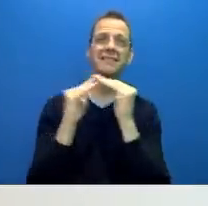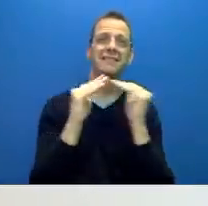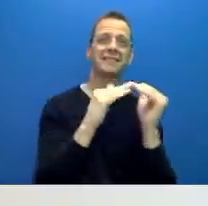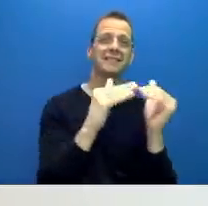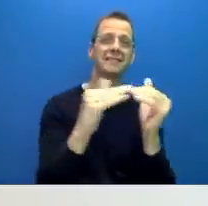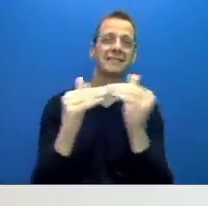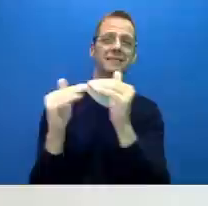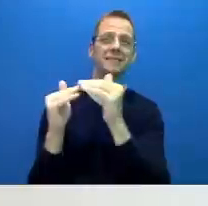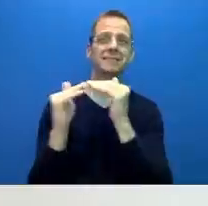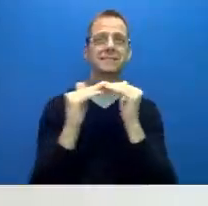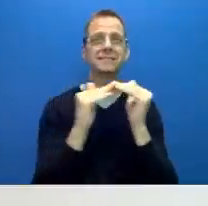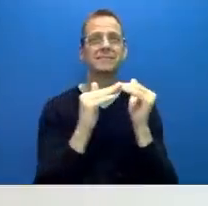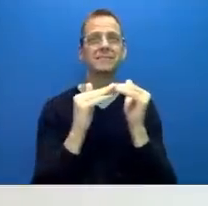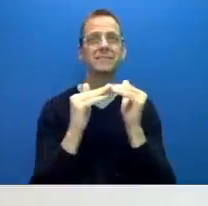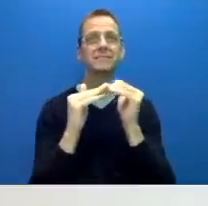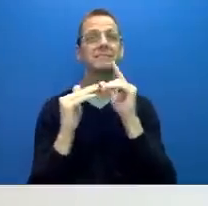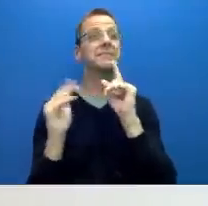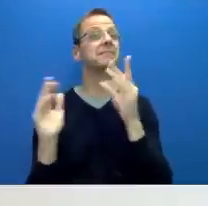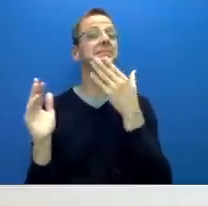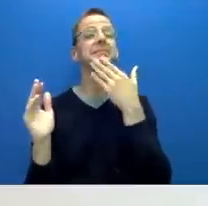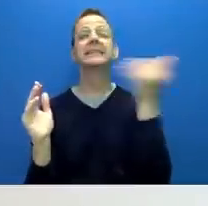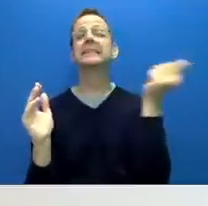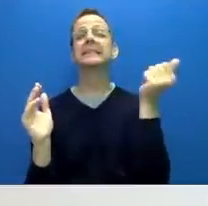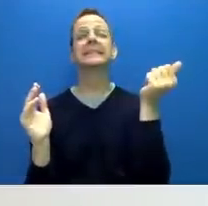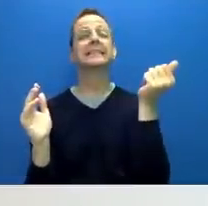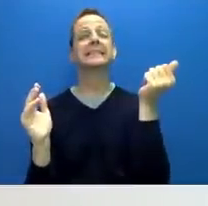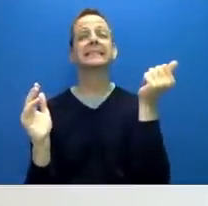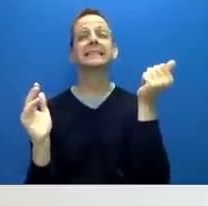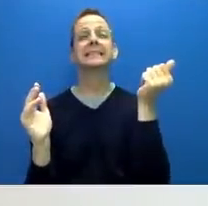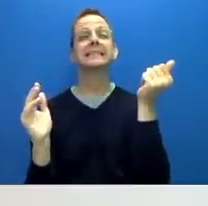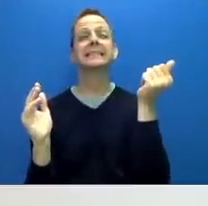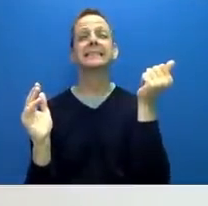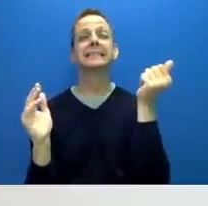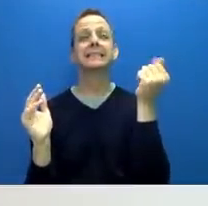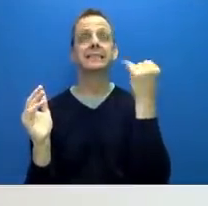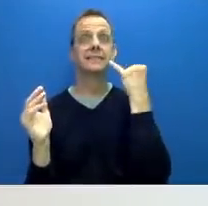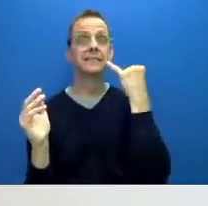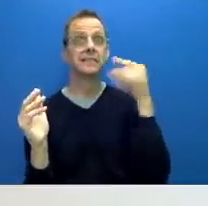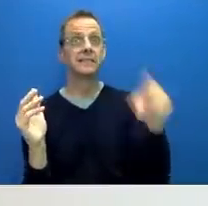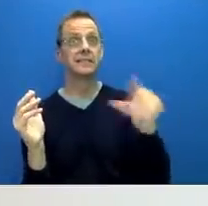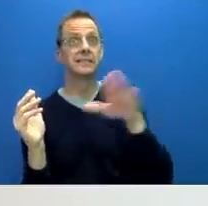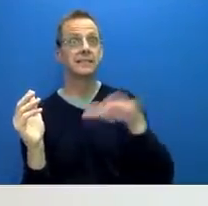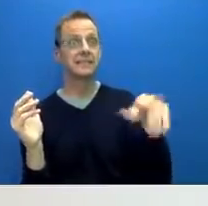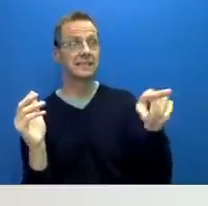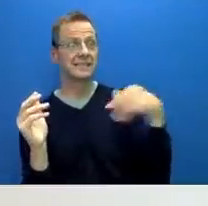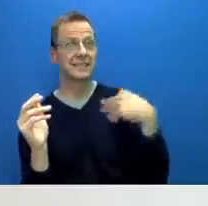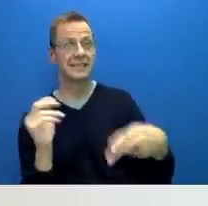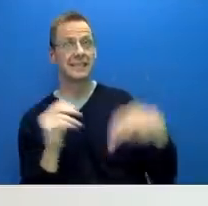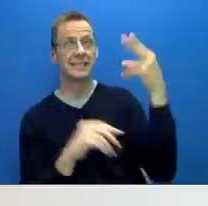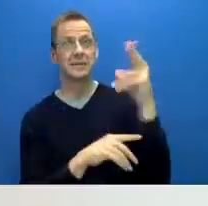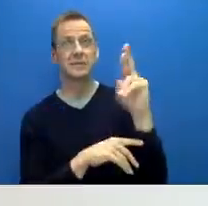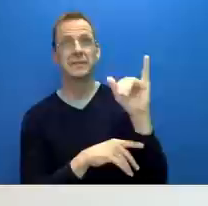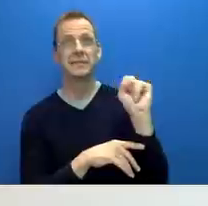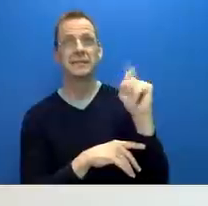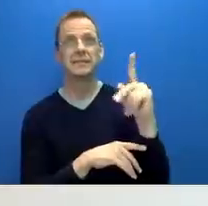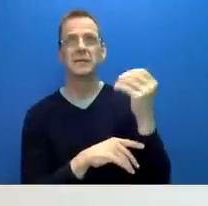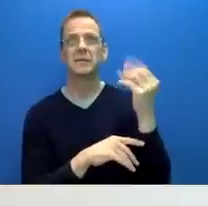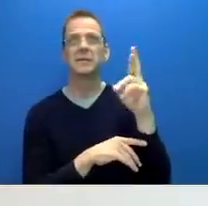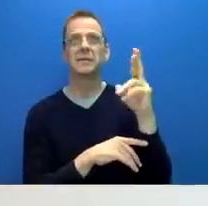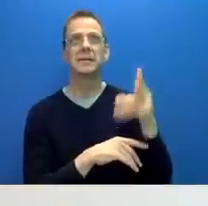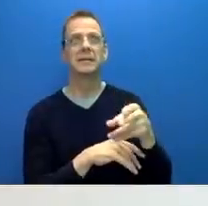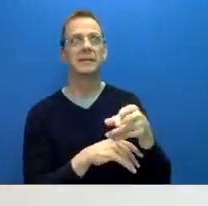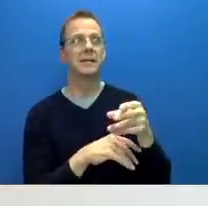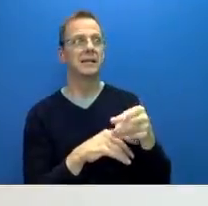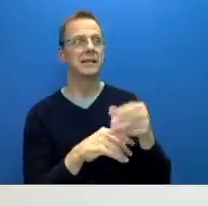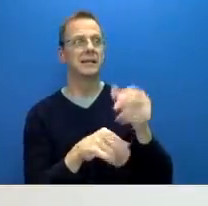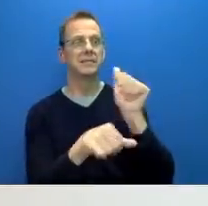would be optimal if we could provide those at high risk, in high risk workplaces and high risk situations, as well as all our